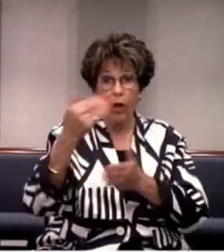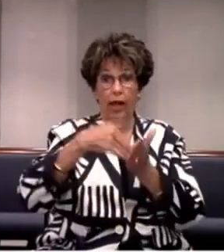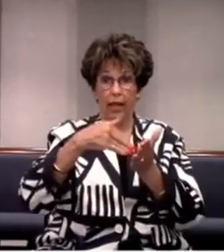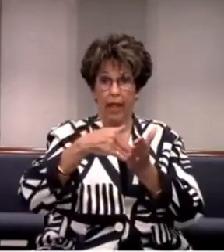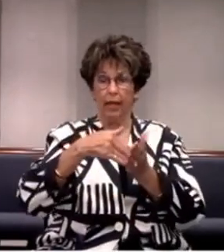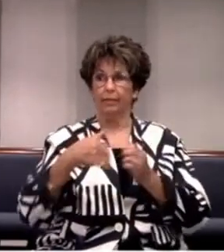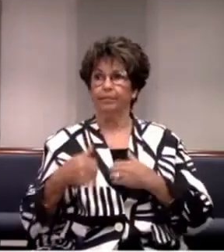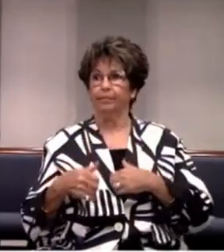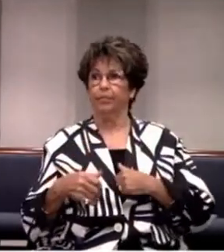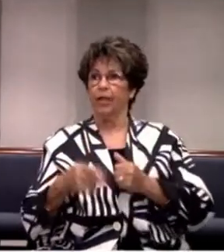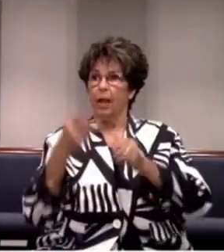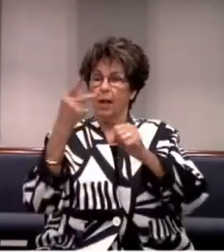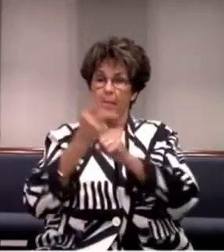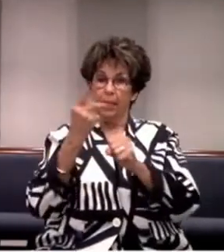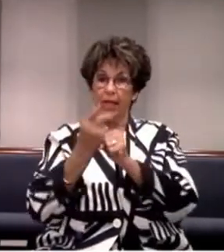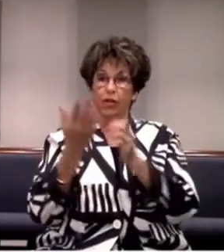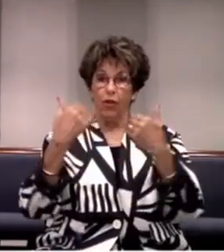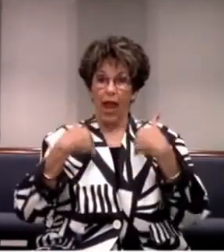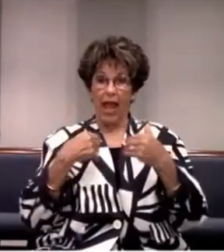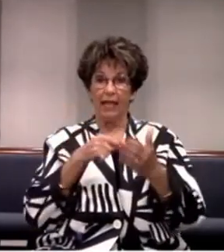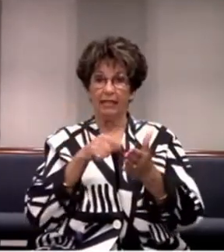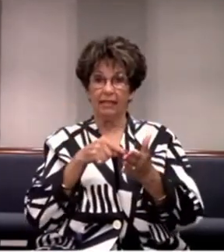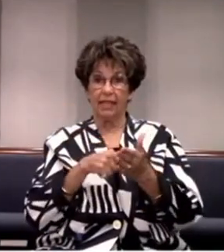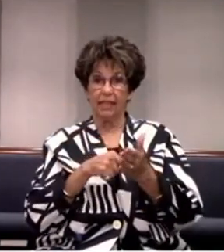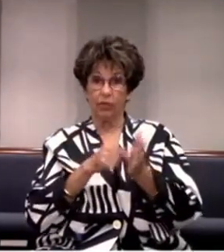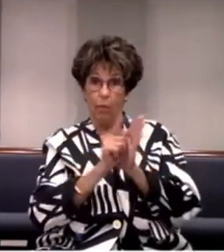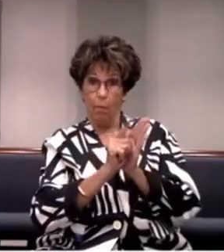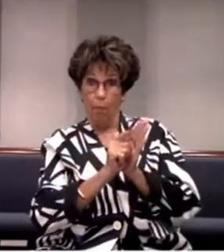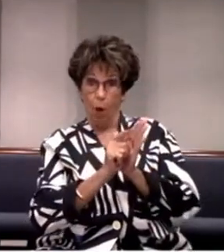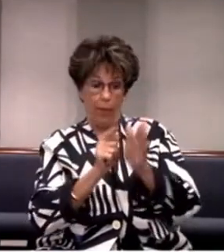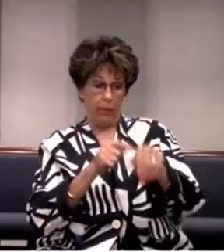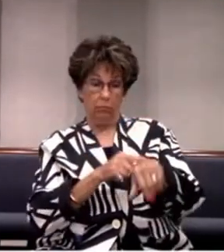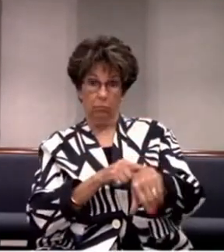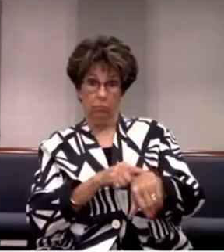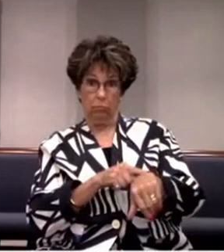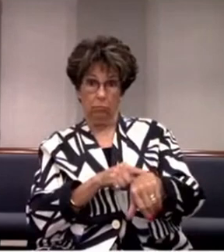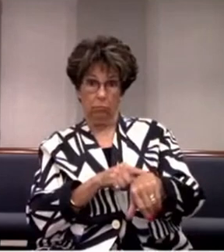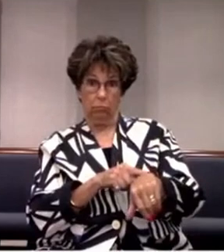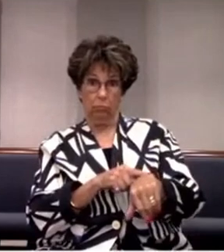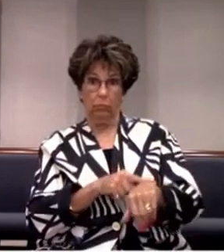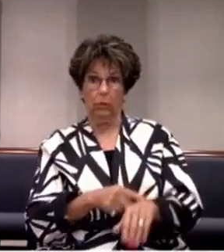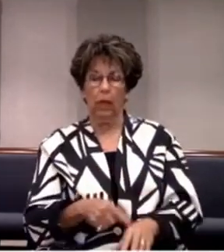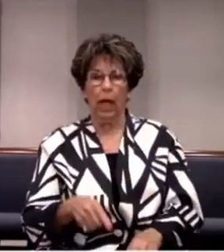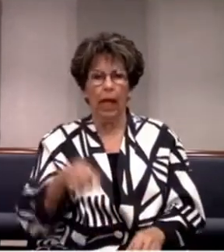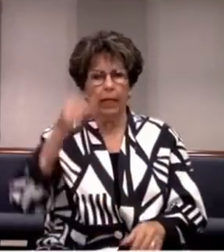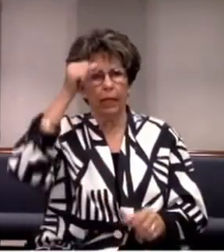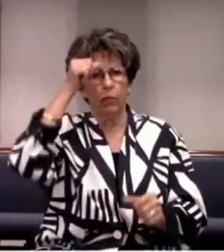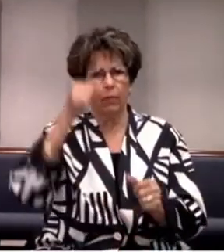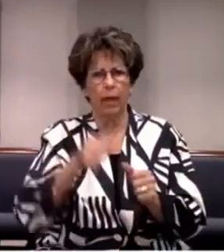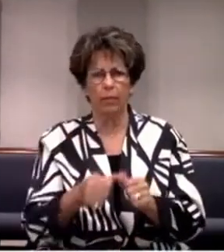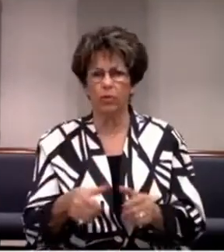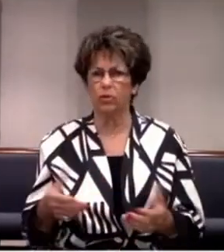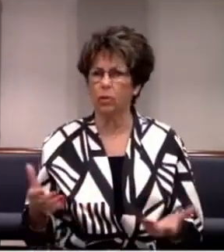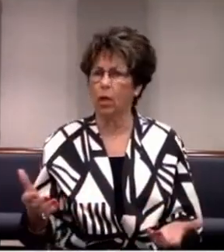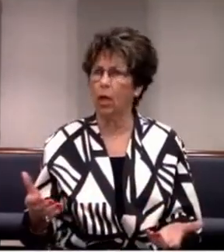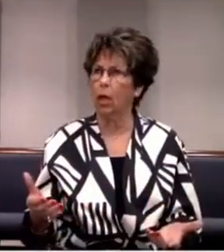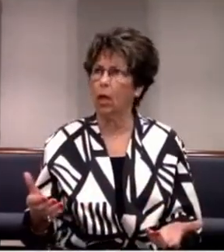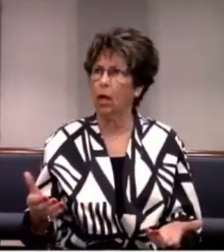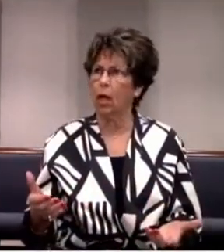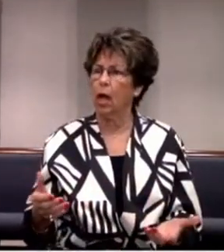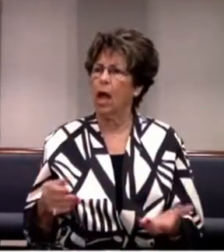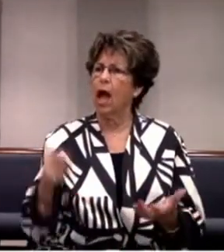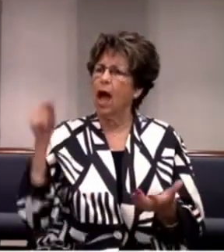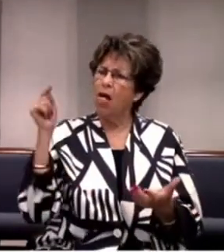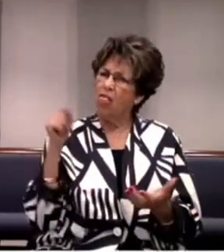So Peter's got this moment where he's testifying and he remembers, man, this must have been what